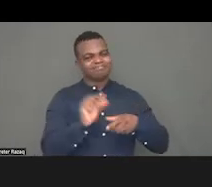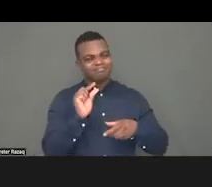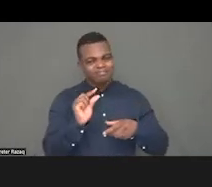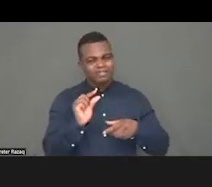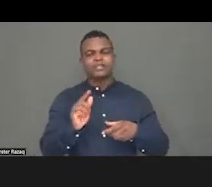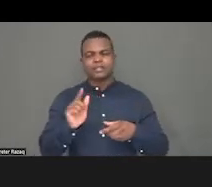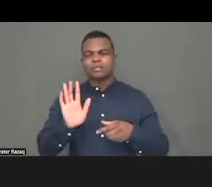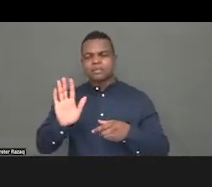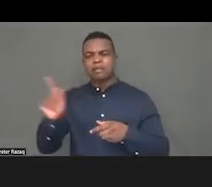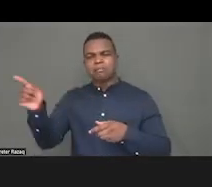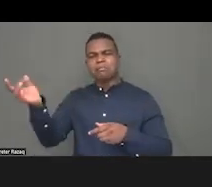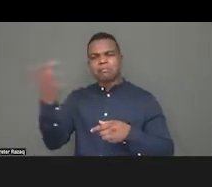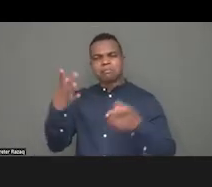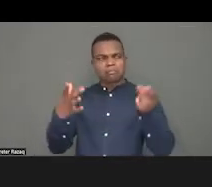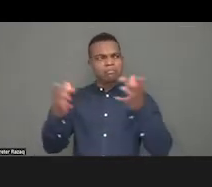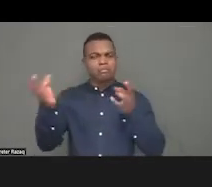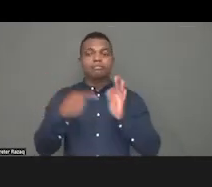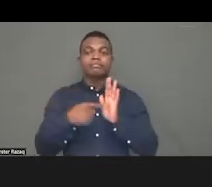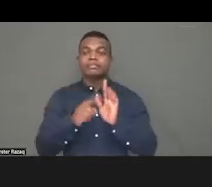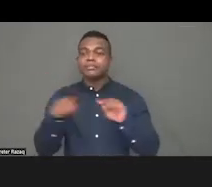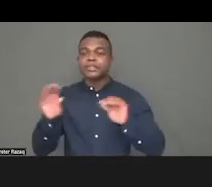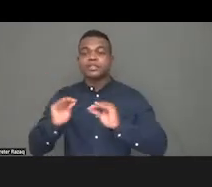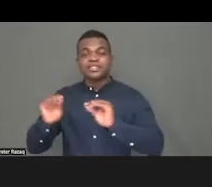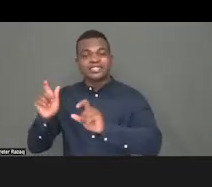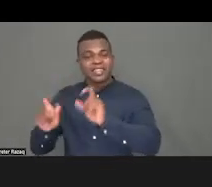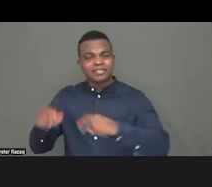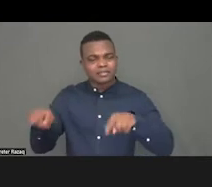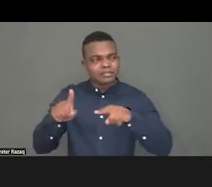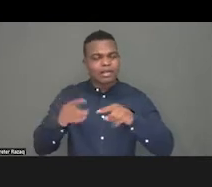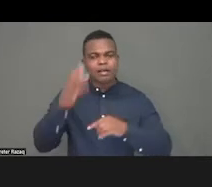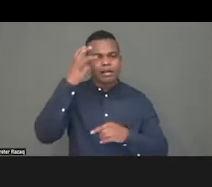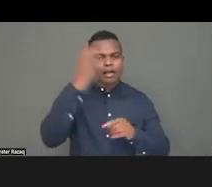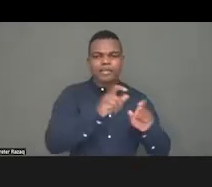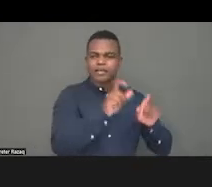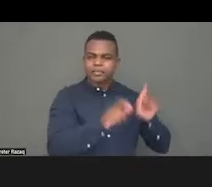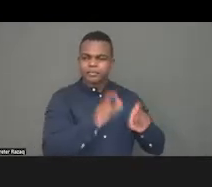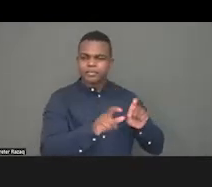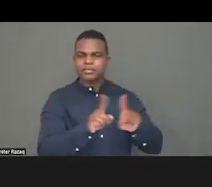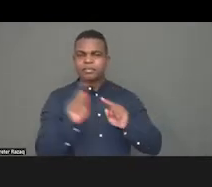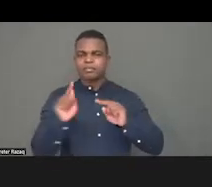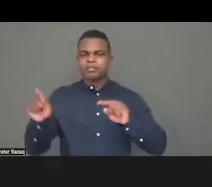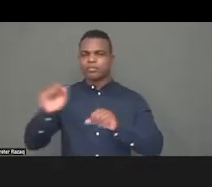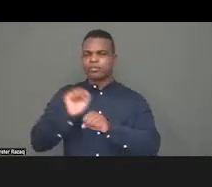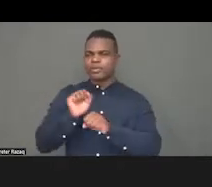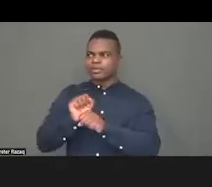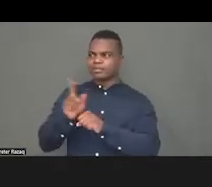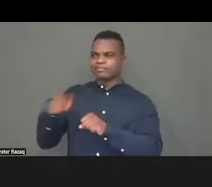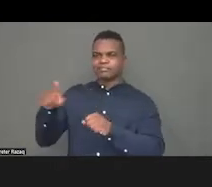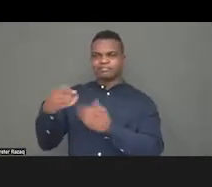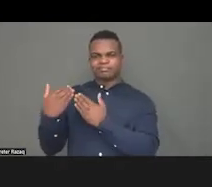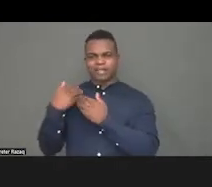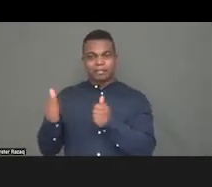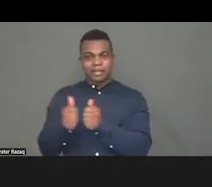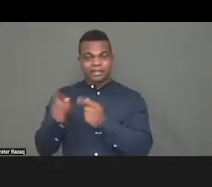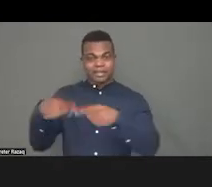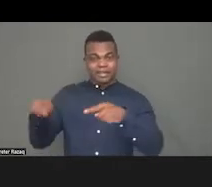use of technology for education really requires a comprehensive ecosystem approach. Let me share some of these insights, and I'm going to